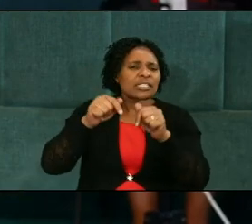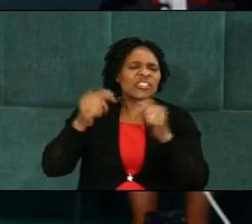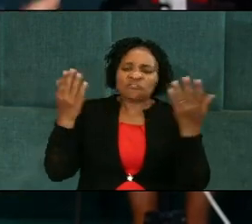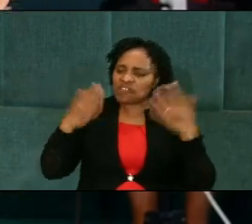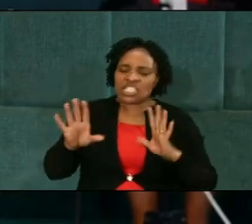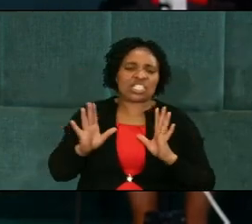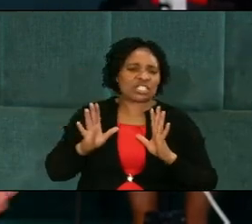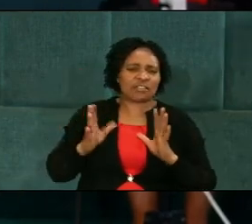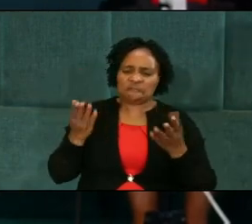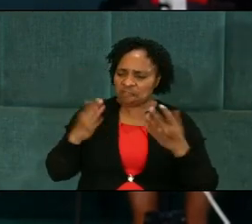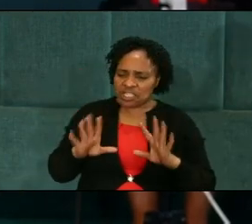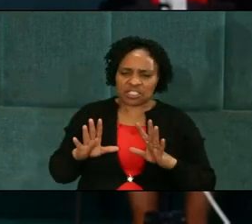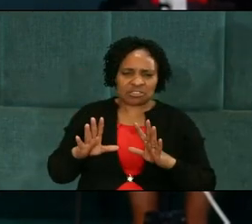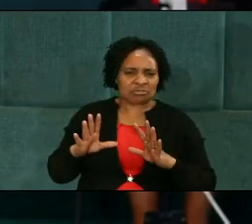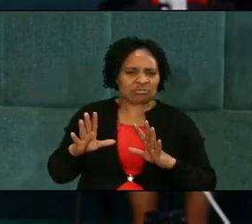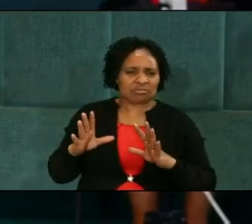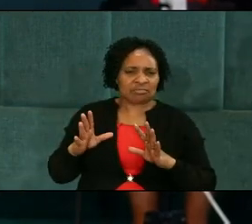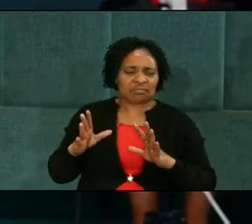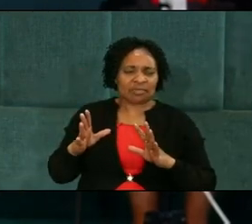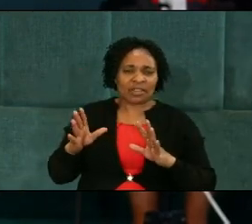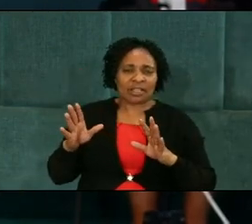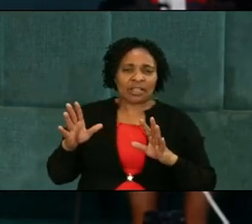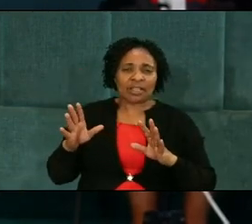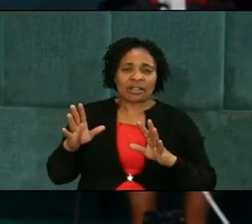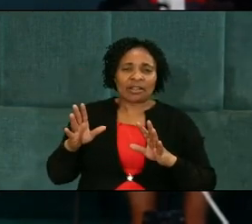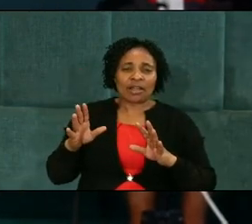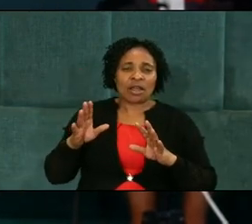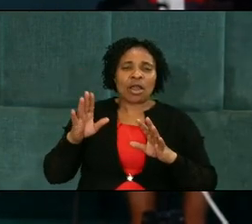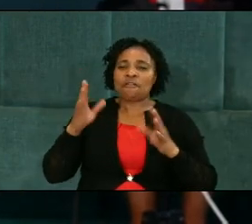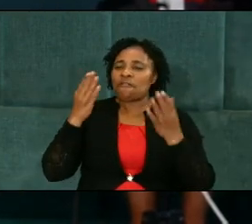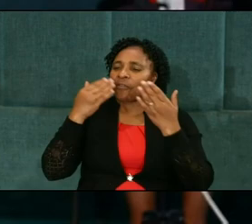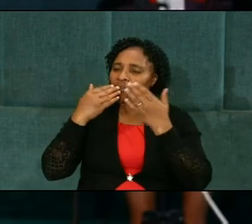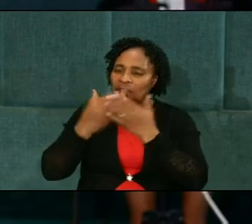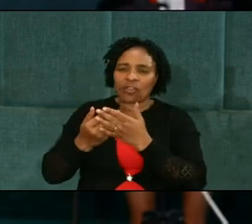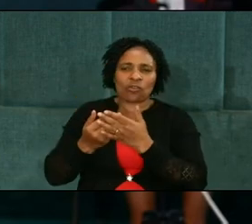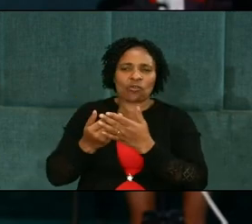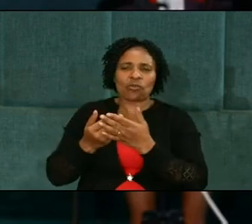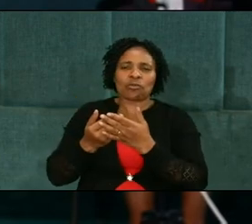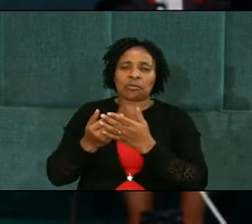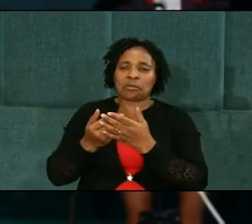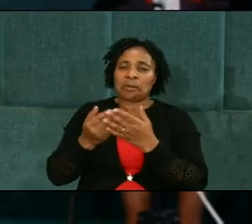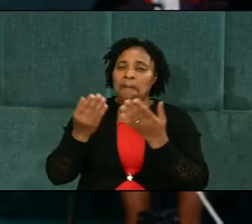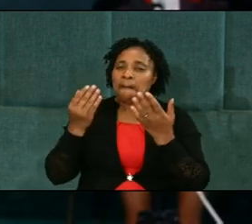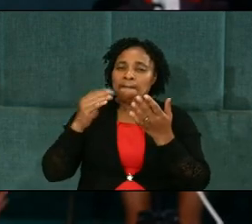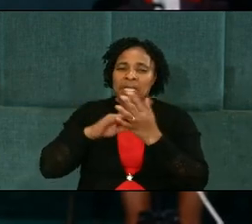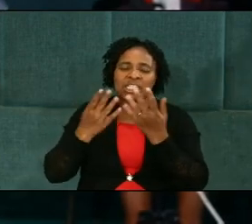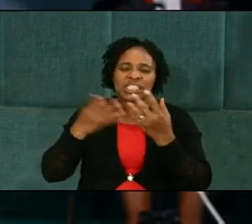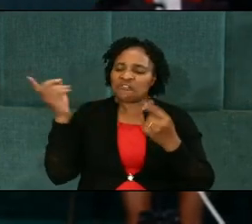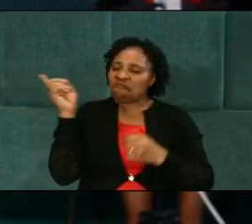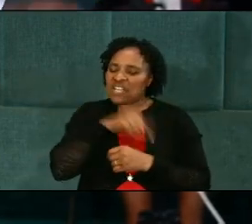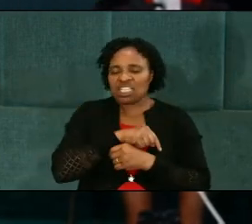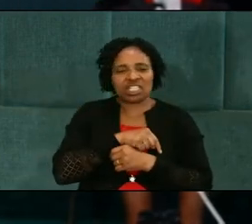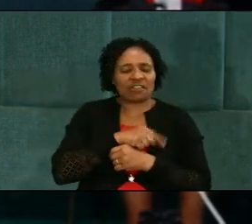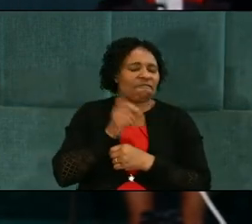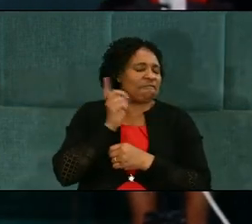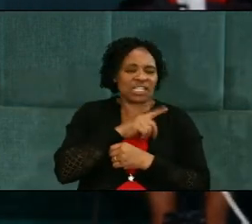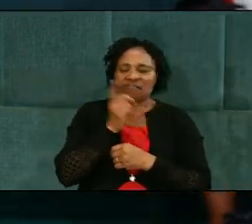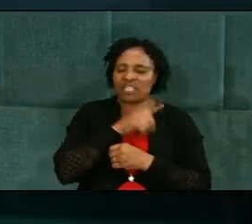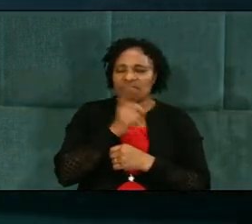Finish. Terminated. What do we say in Swahili? Finish. Wika. Wisha.